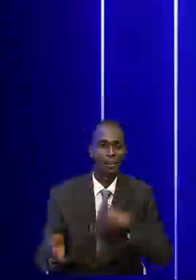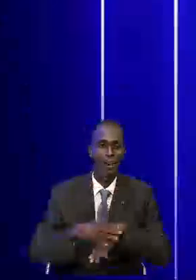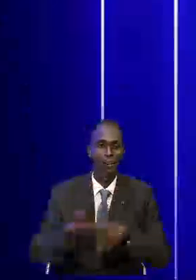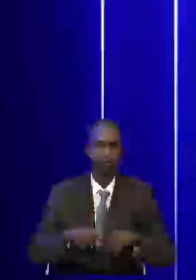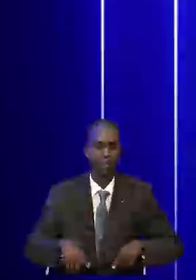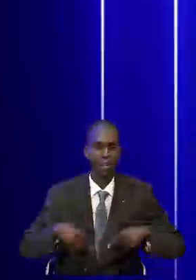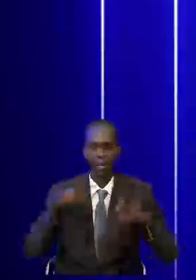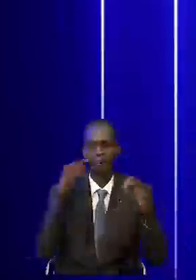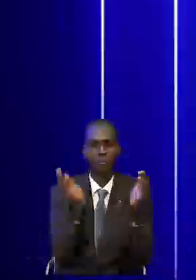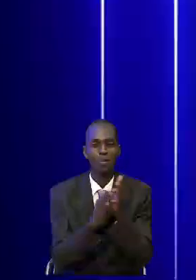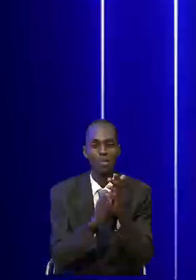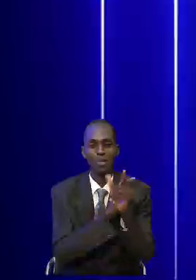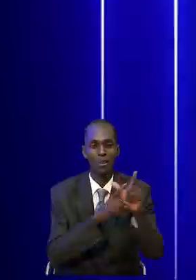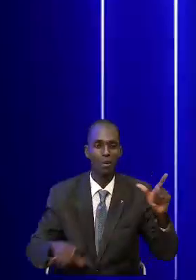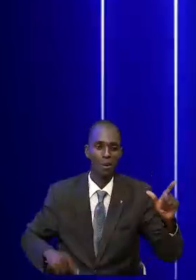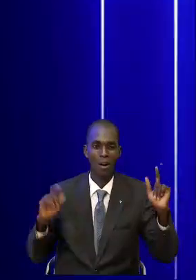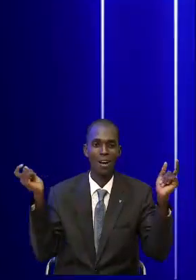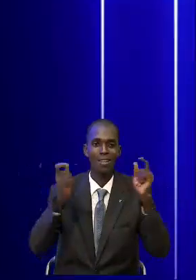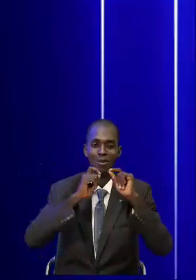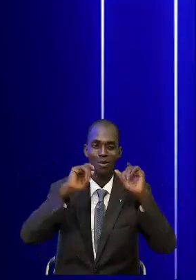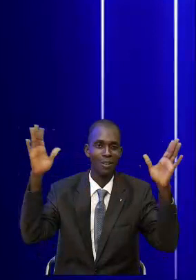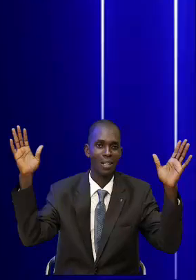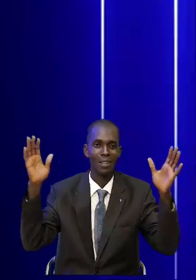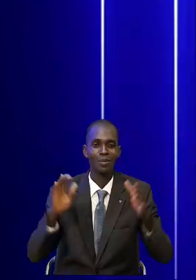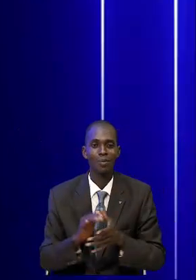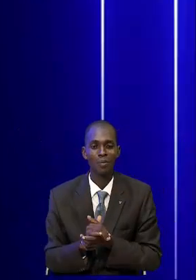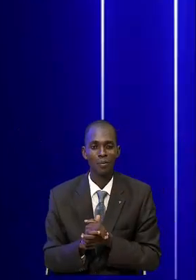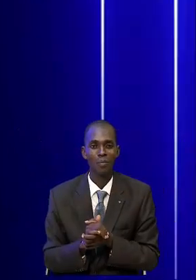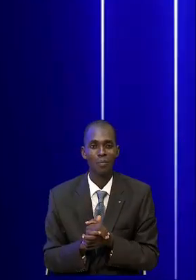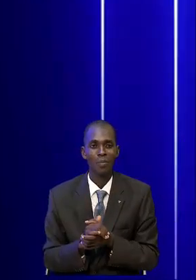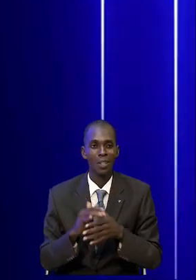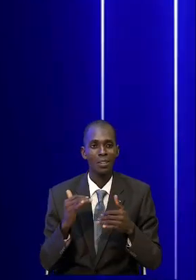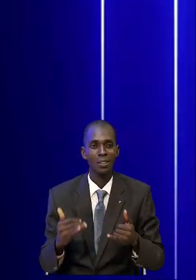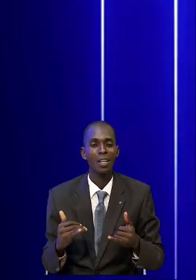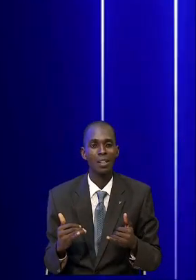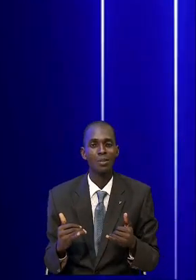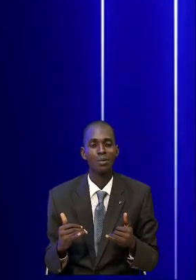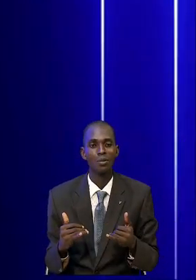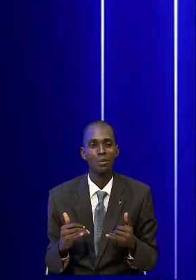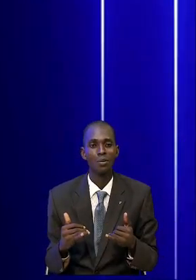hand came alive. Take a look at it. The power of God. Praise the Lord.